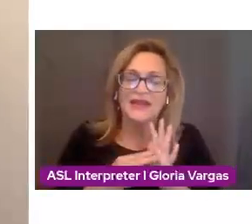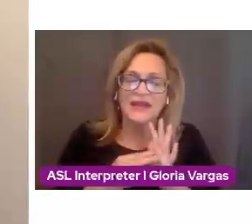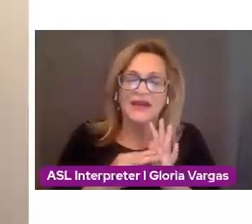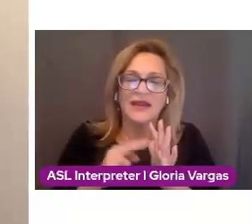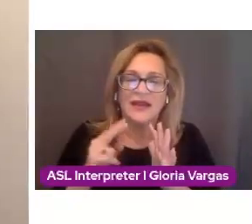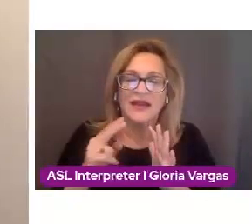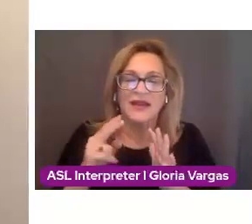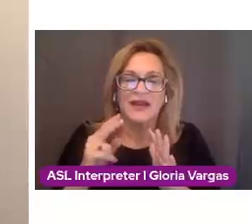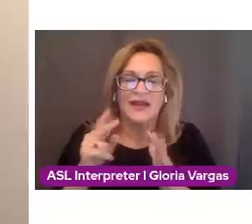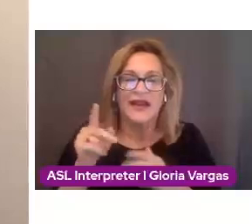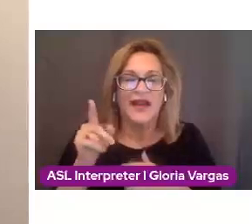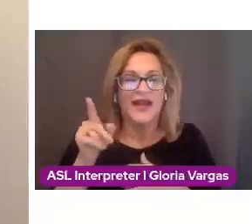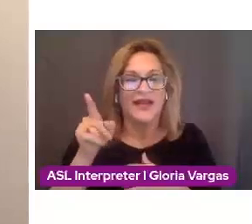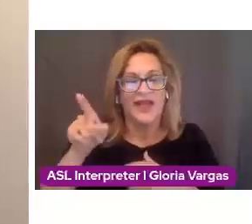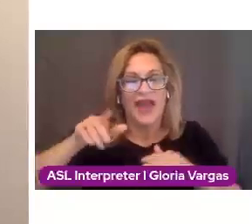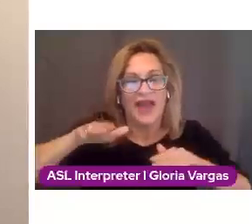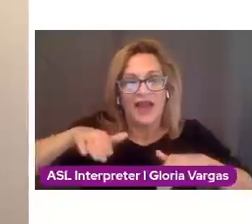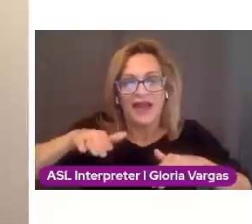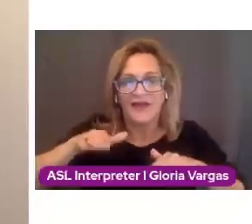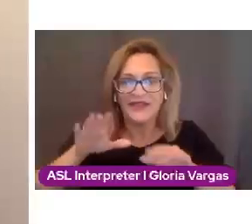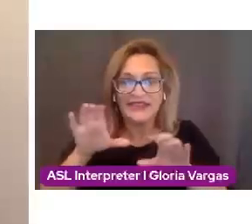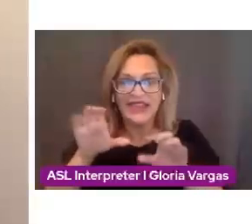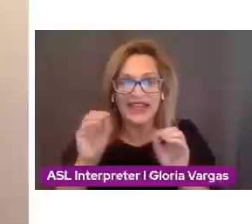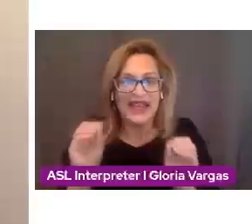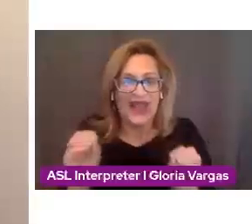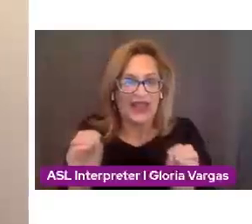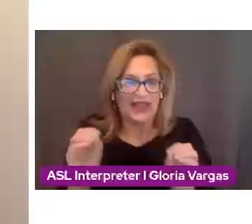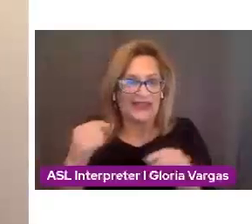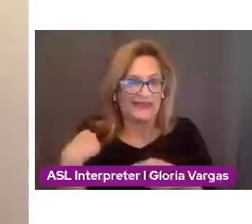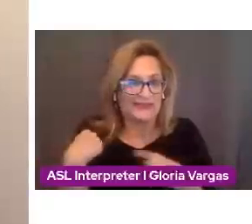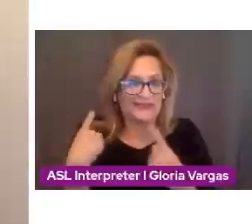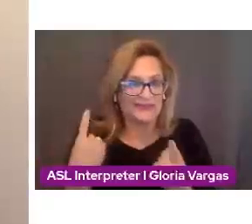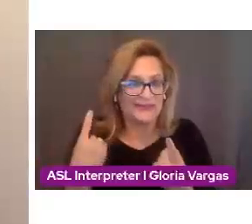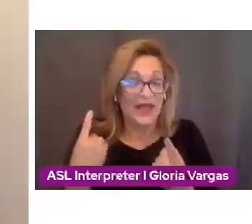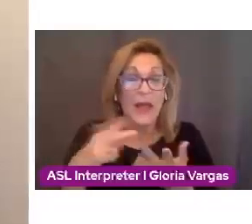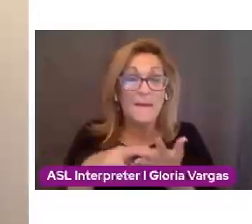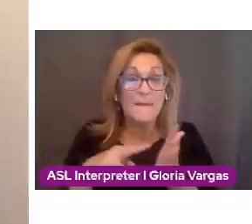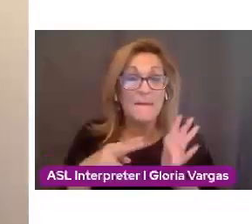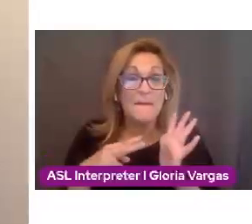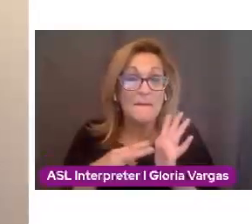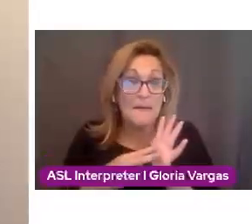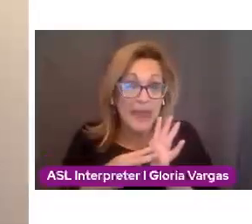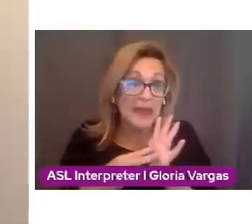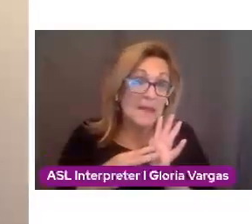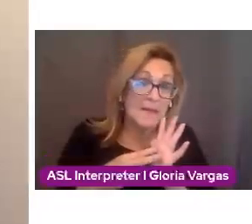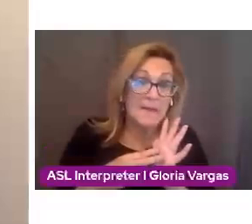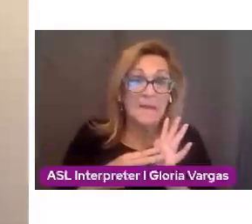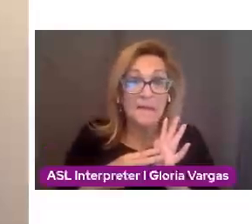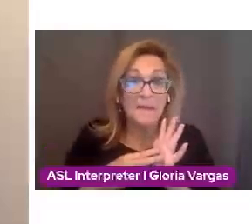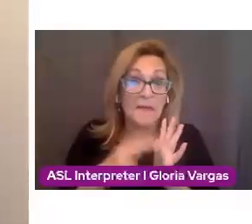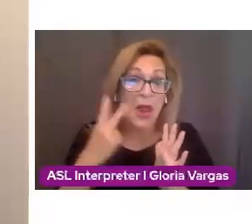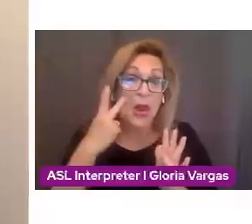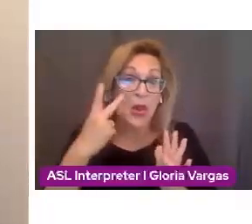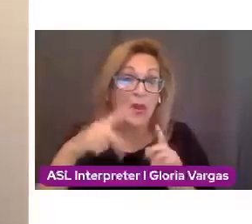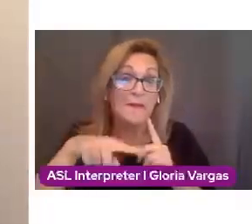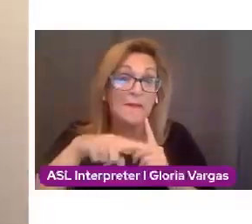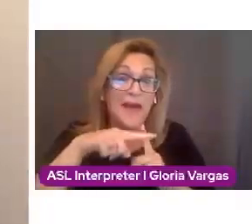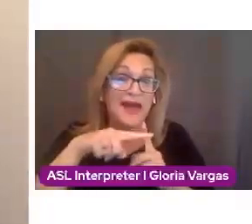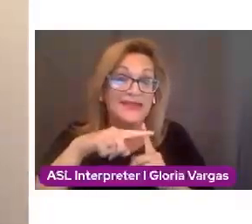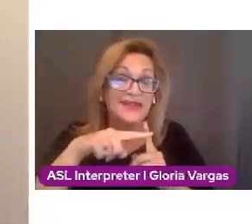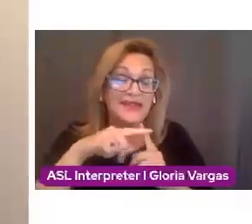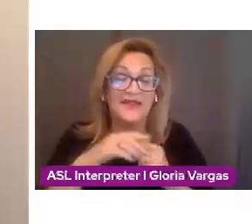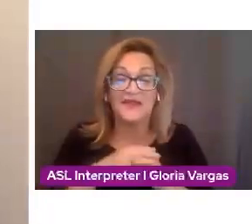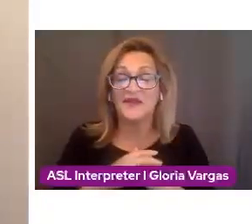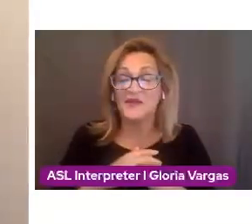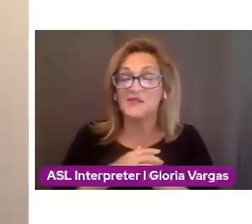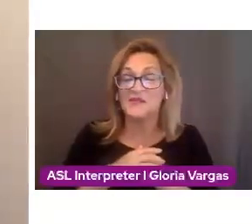of, they haven't come out and done something on it yet, might actually be a good sign. I am hoping that that what this